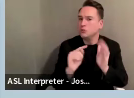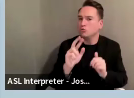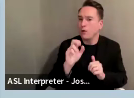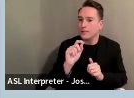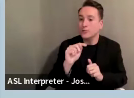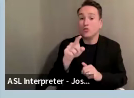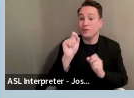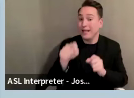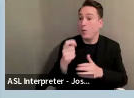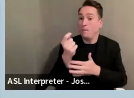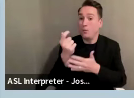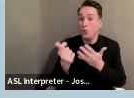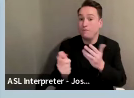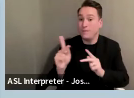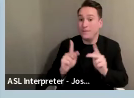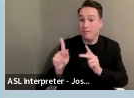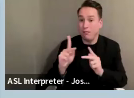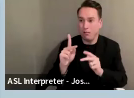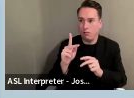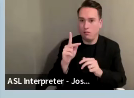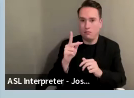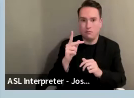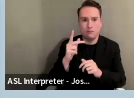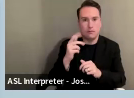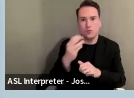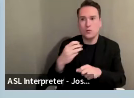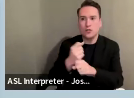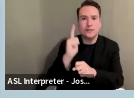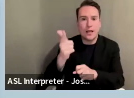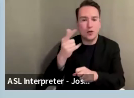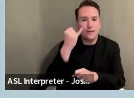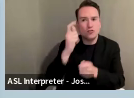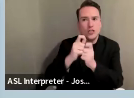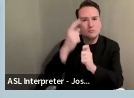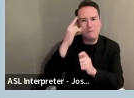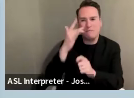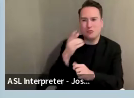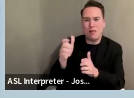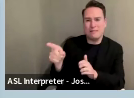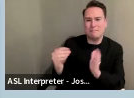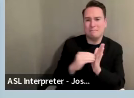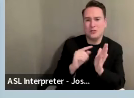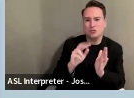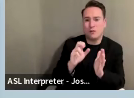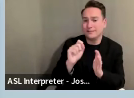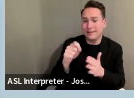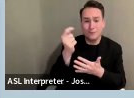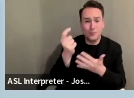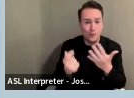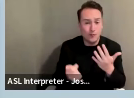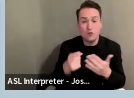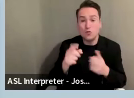disinherit people in your trust. You can change your mind a couple years later. You can sell everything and